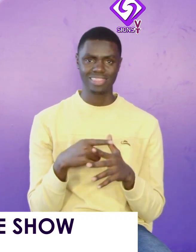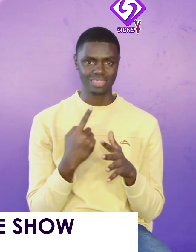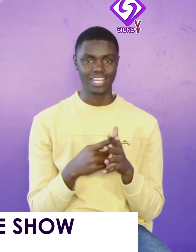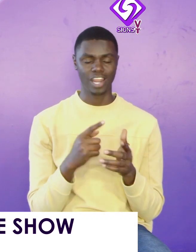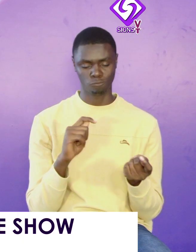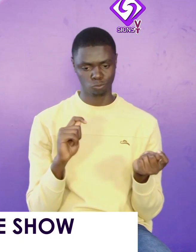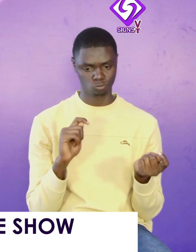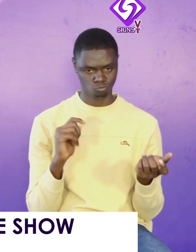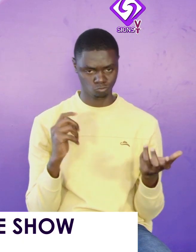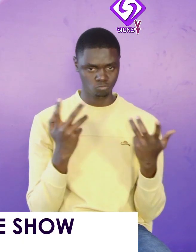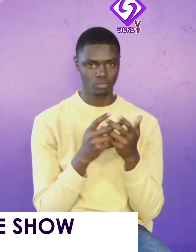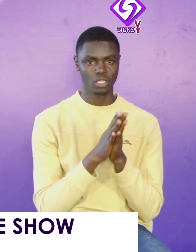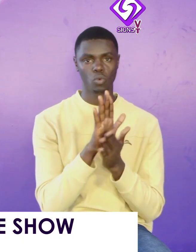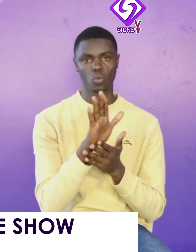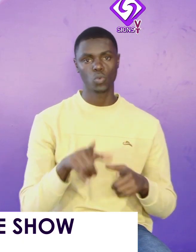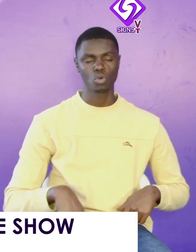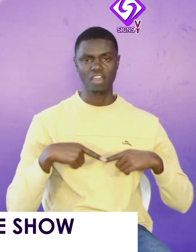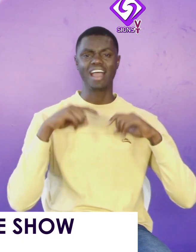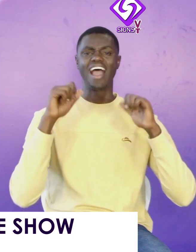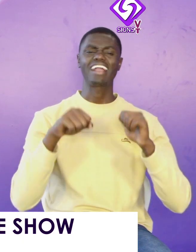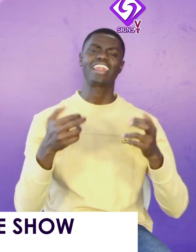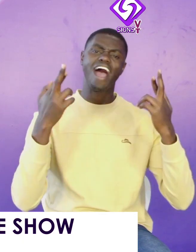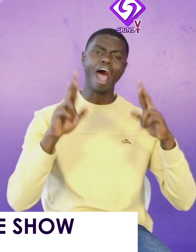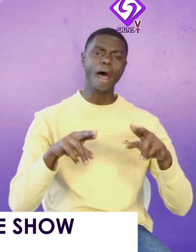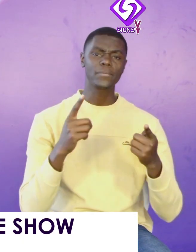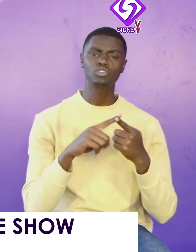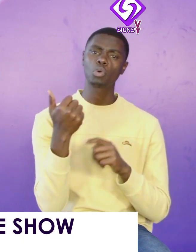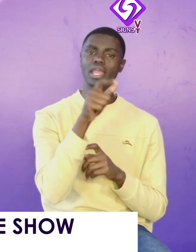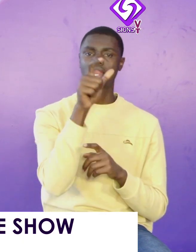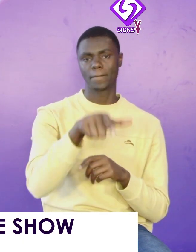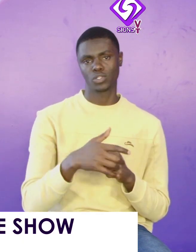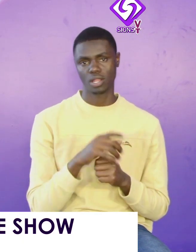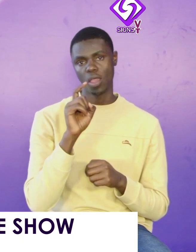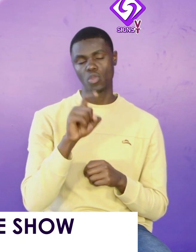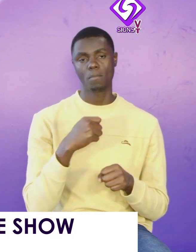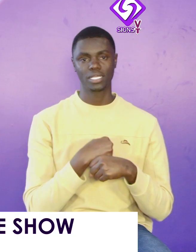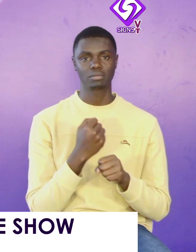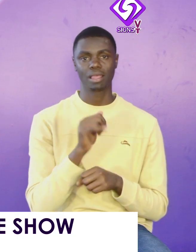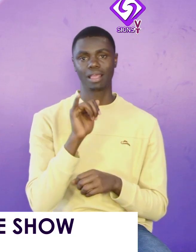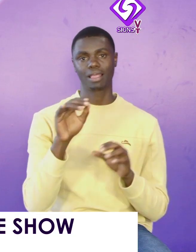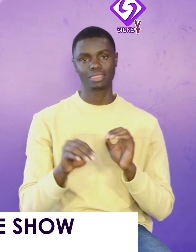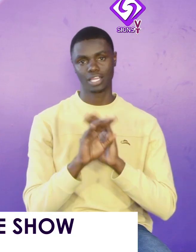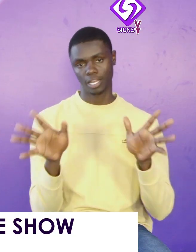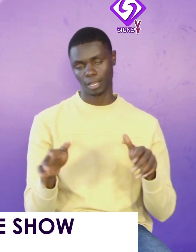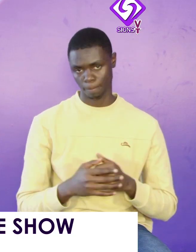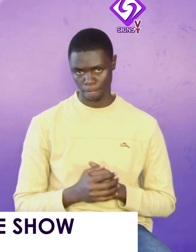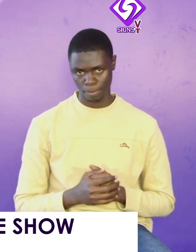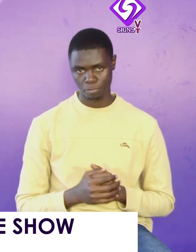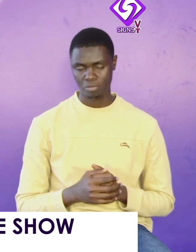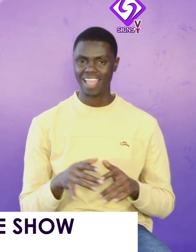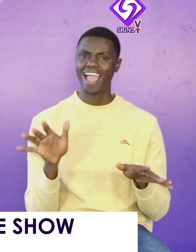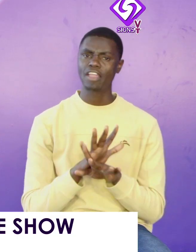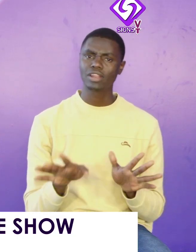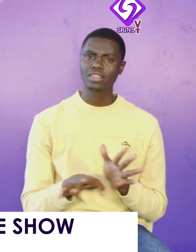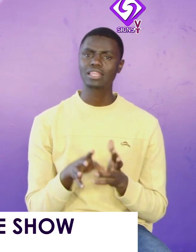to your life. It can happen to everybody else, but not you. You need to make that statement. Yeah. Even though everything that